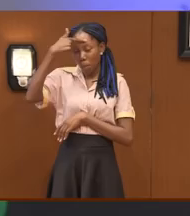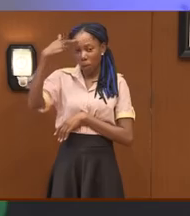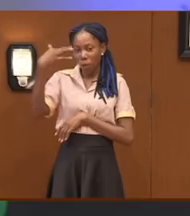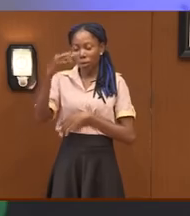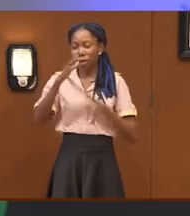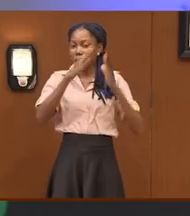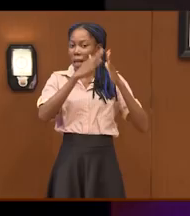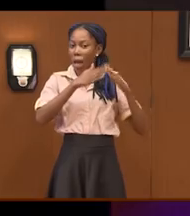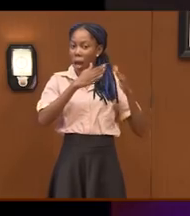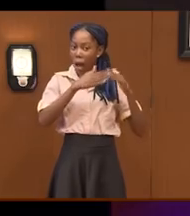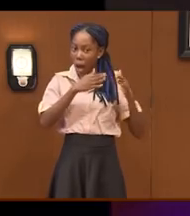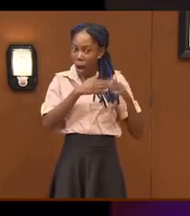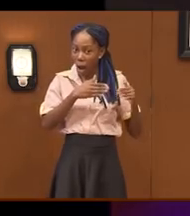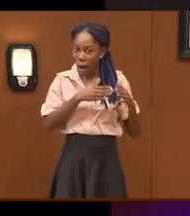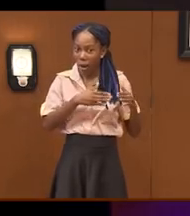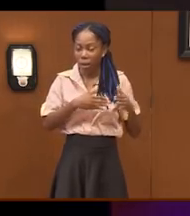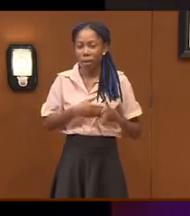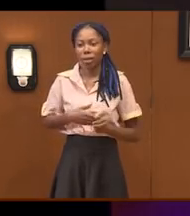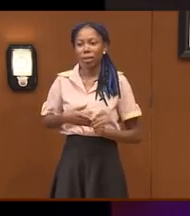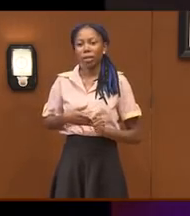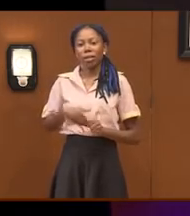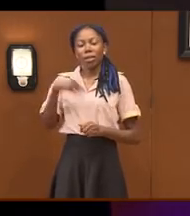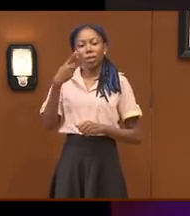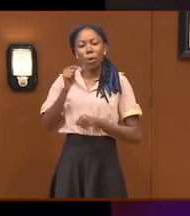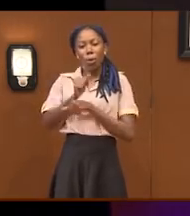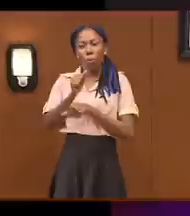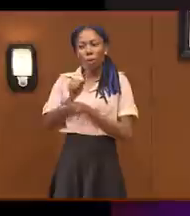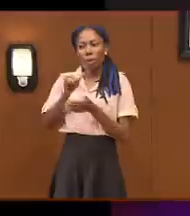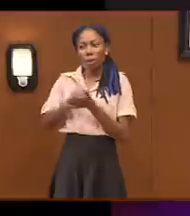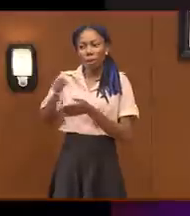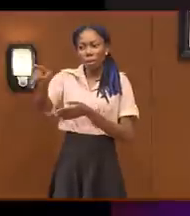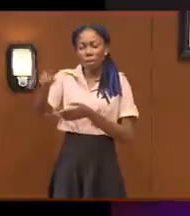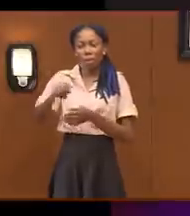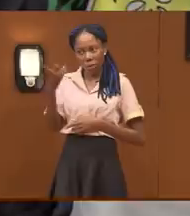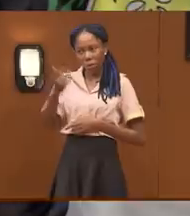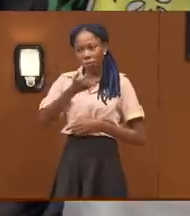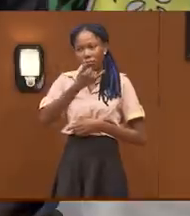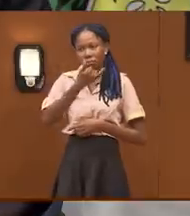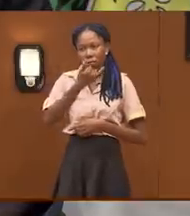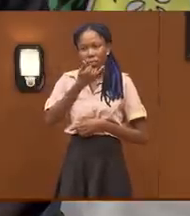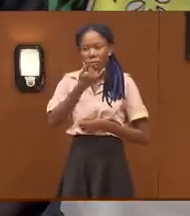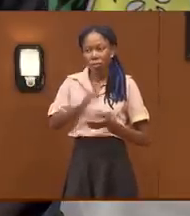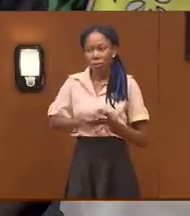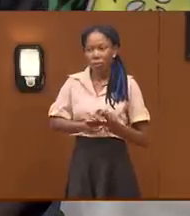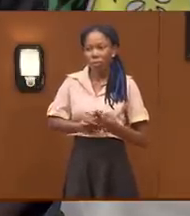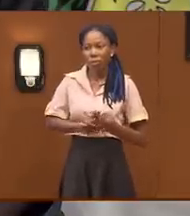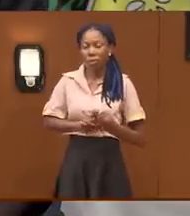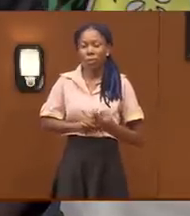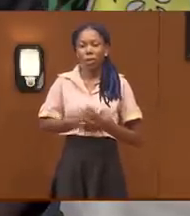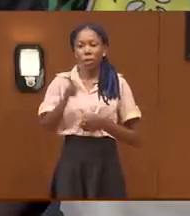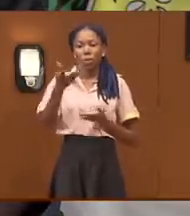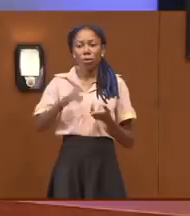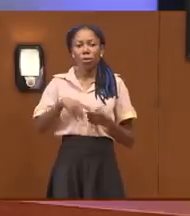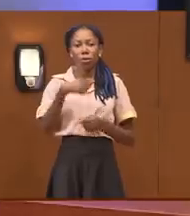he's a witness. The work I did, if not that work, the house would have collapsed by now. He's a living proof. Can I say something,